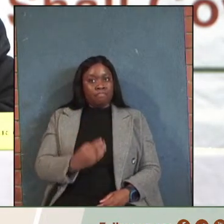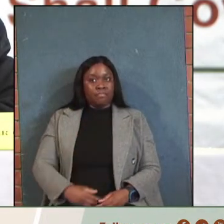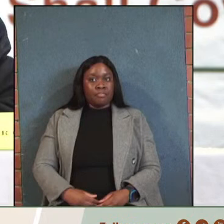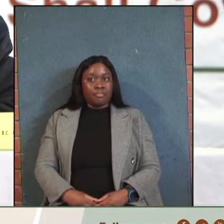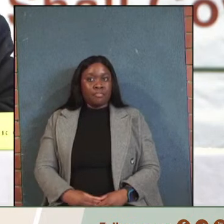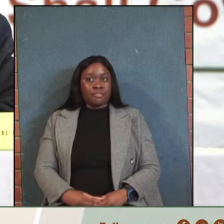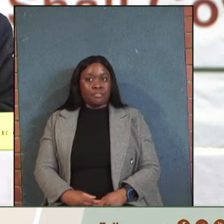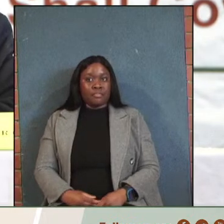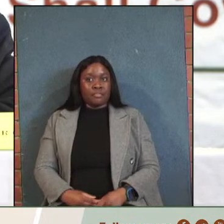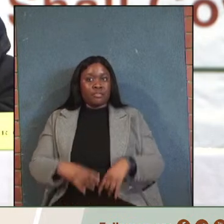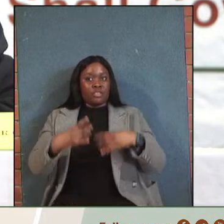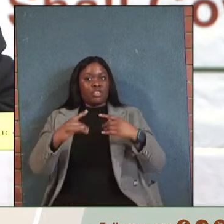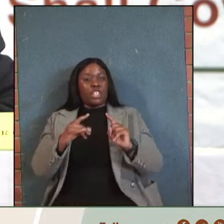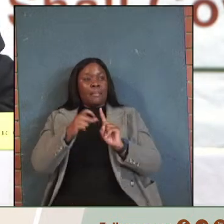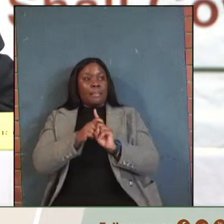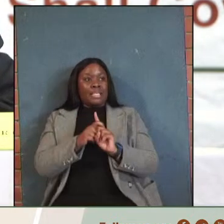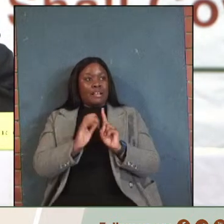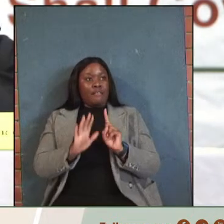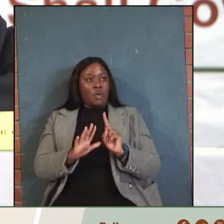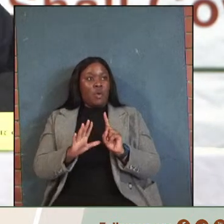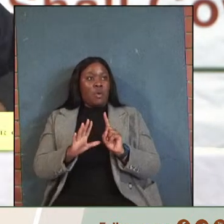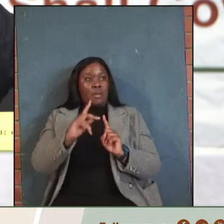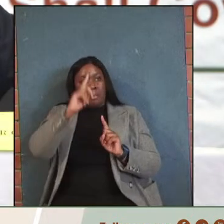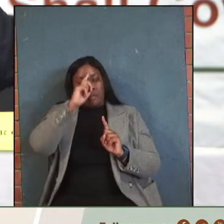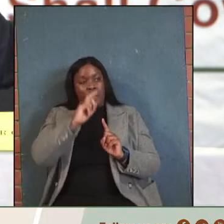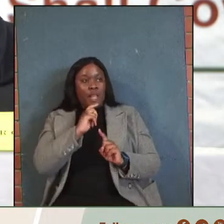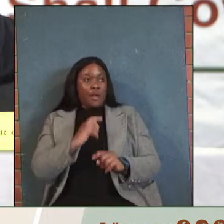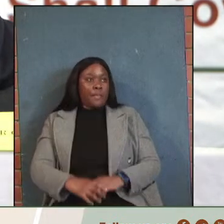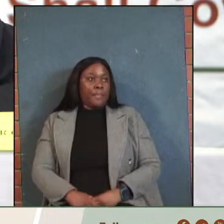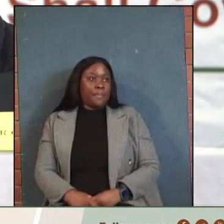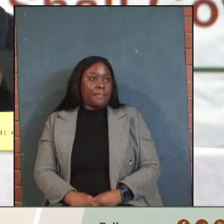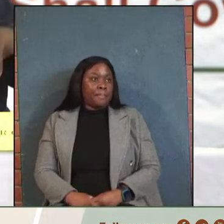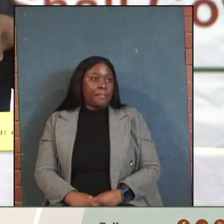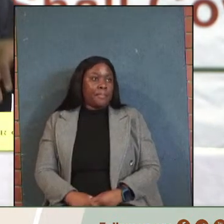who is the chairperson of this motion.